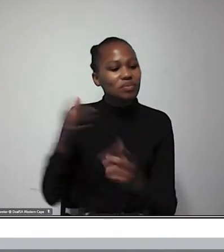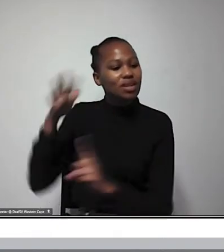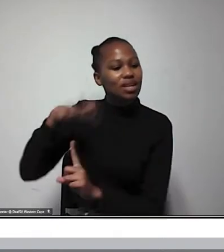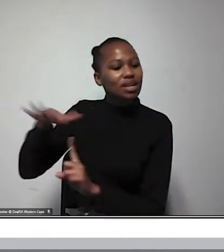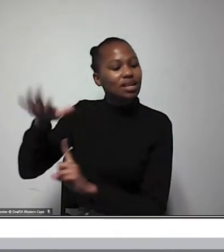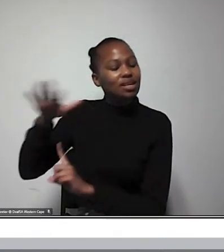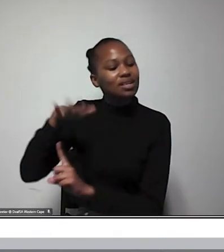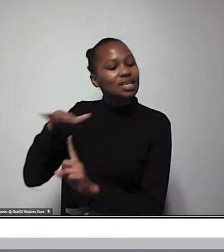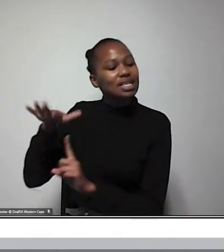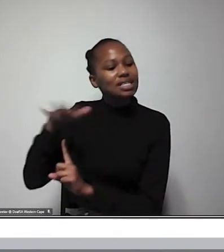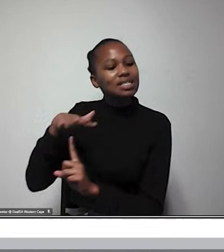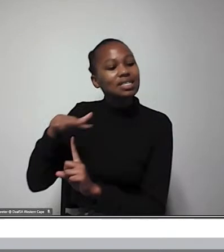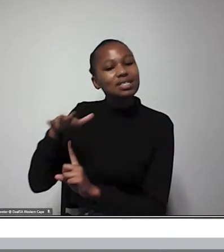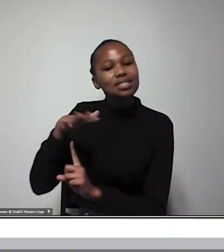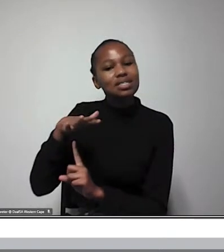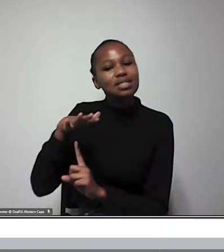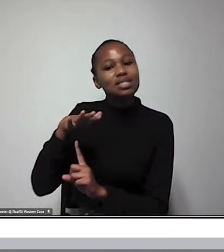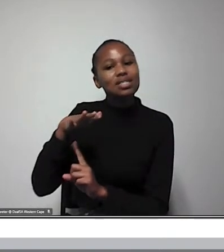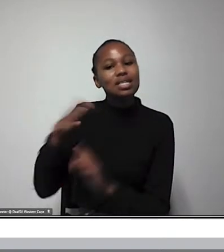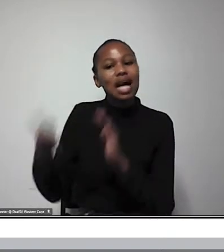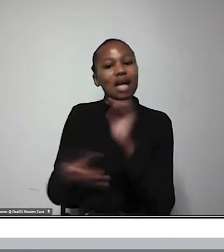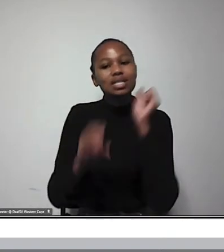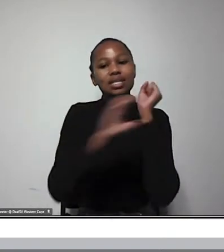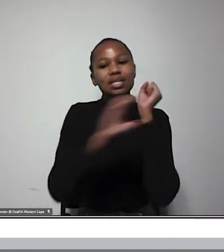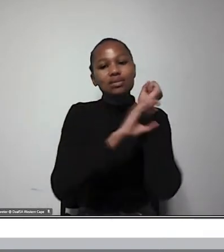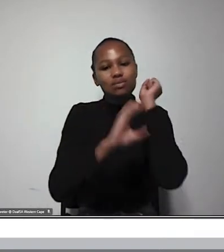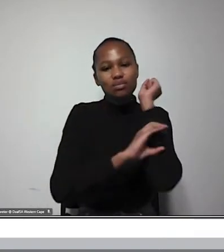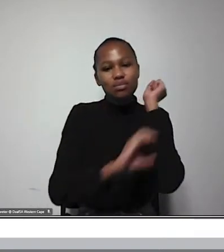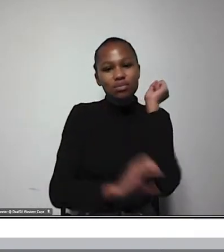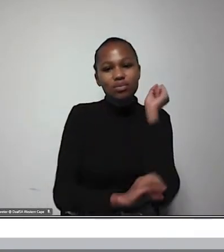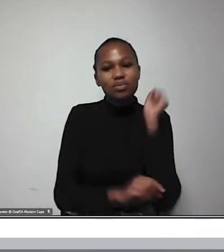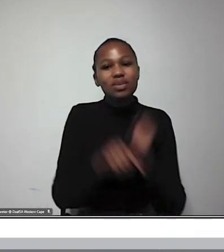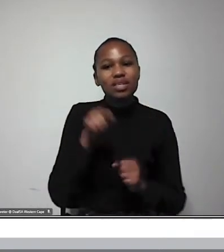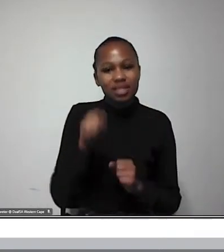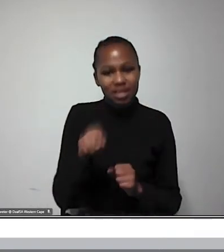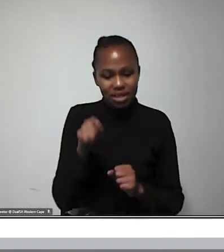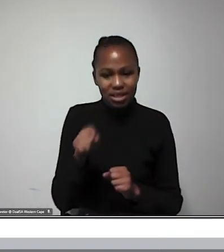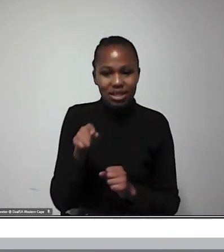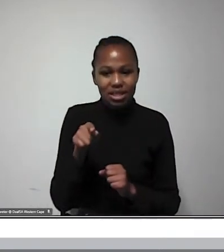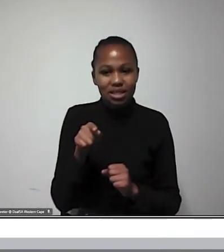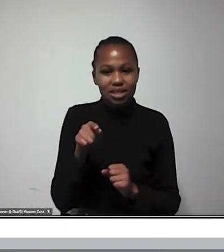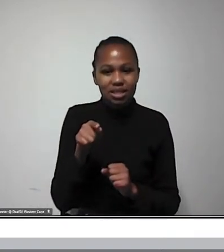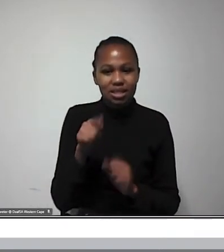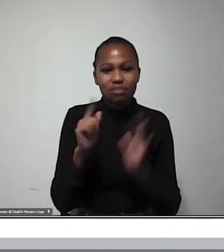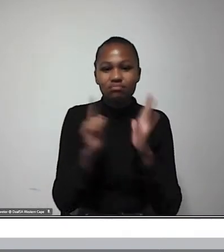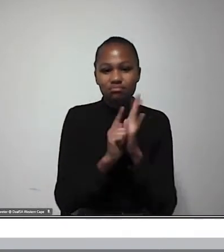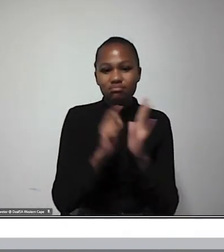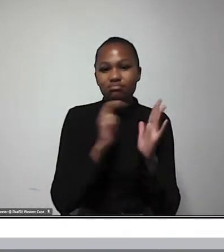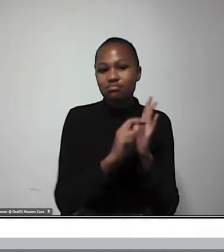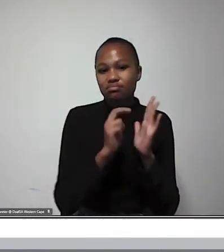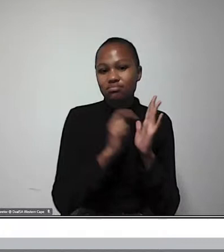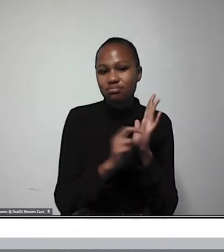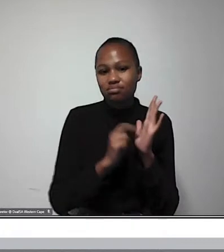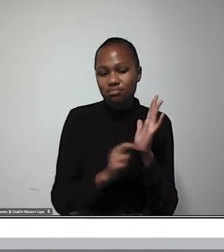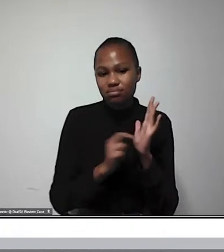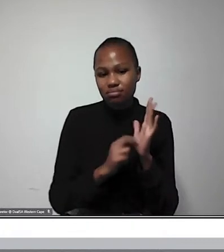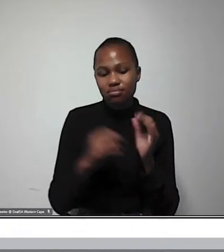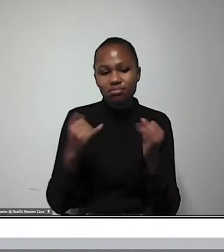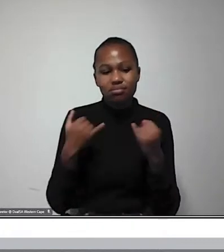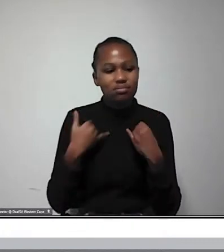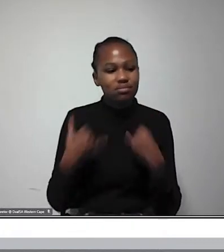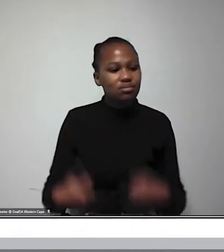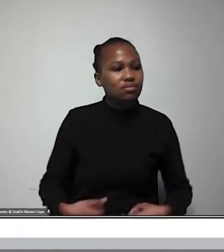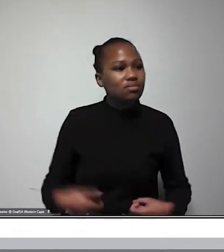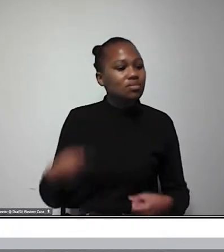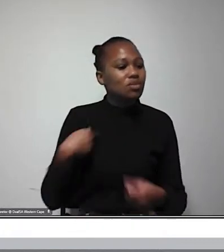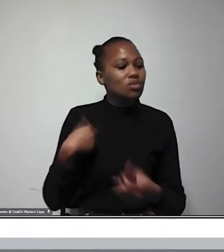of concurrency under the Constitution, this particular legislative body. So we